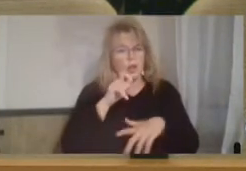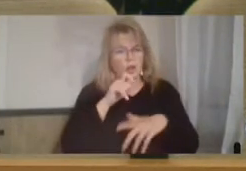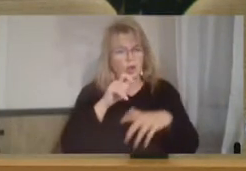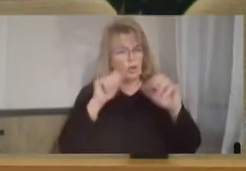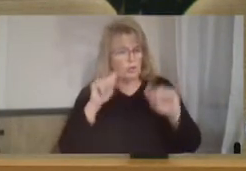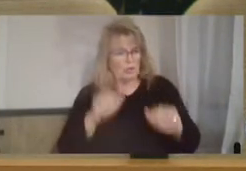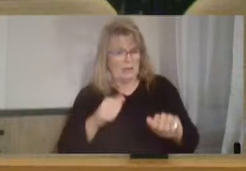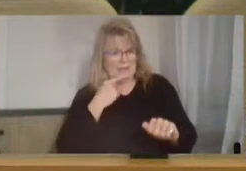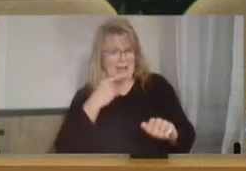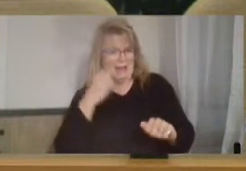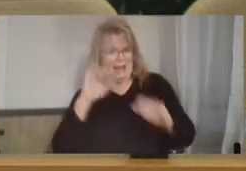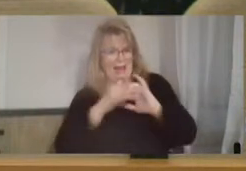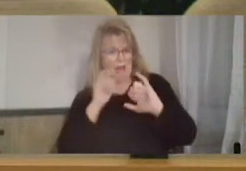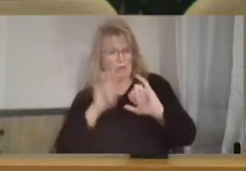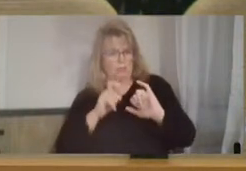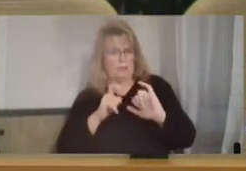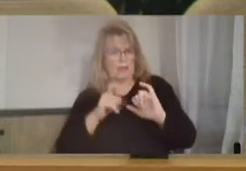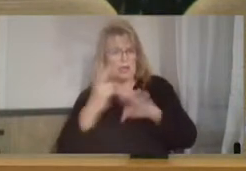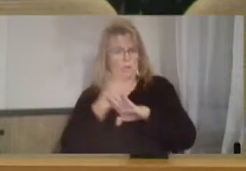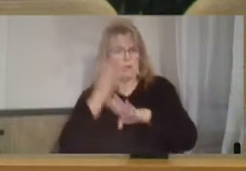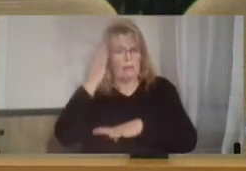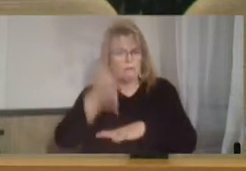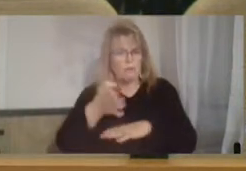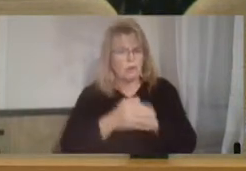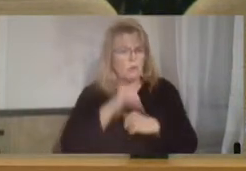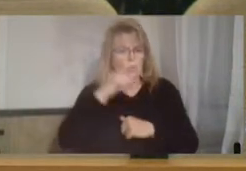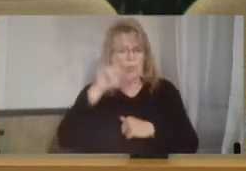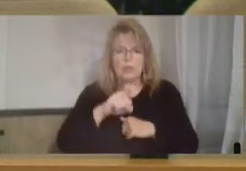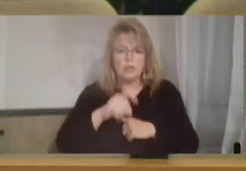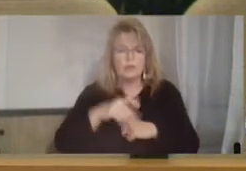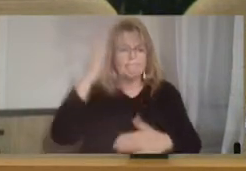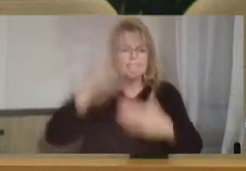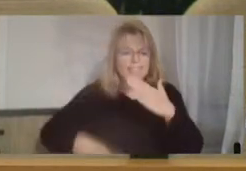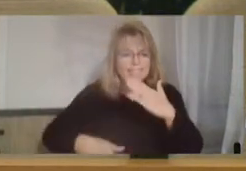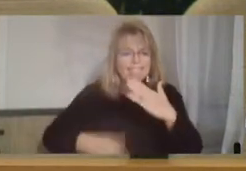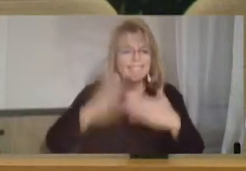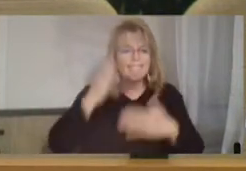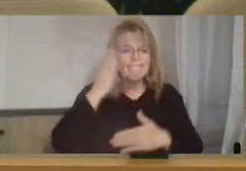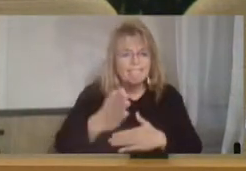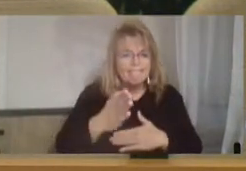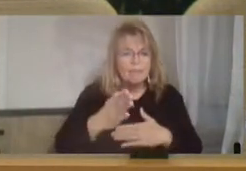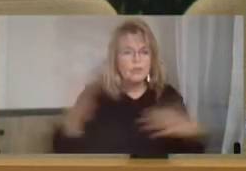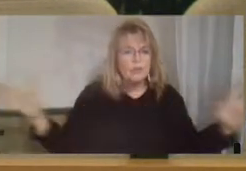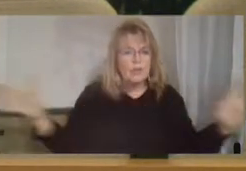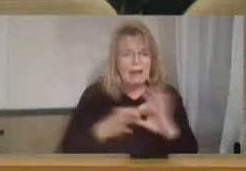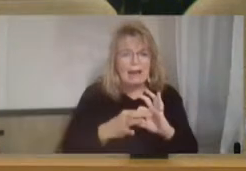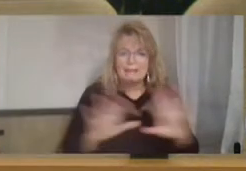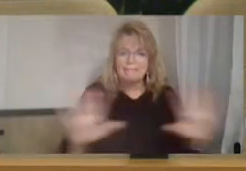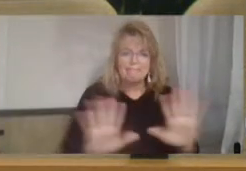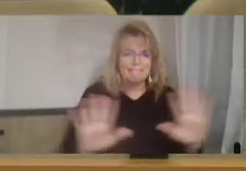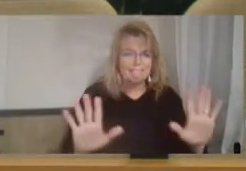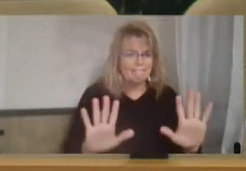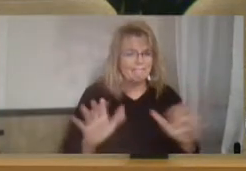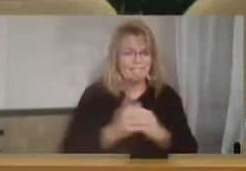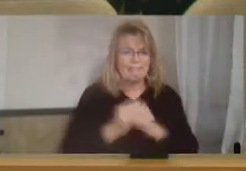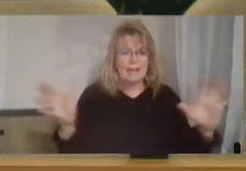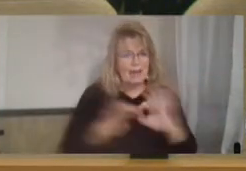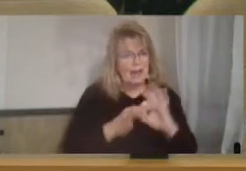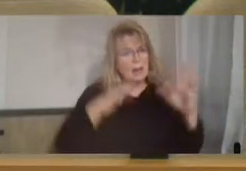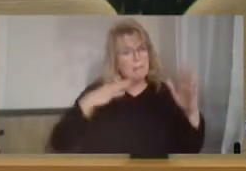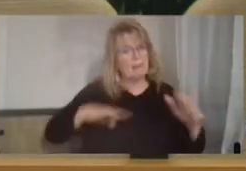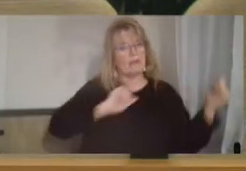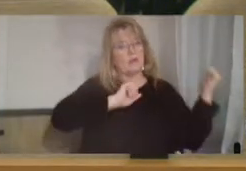future? We should not cut off this future connectivity. Connectivity benefits all